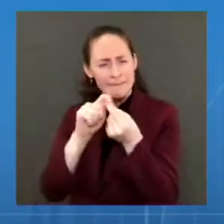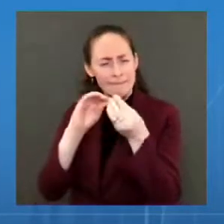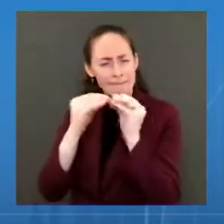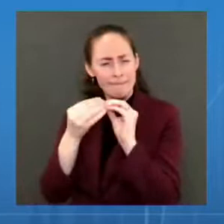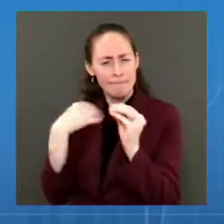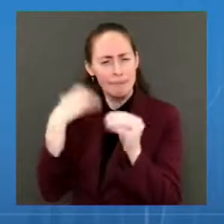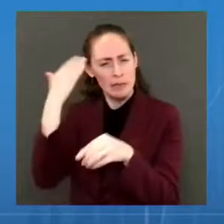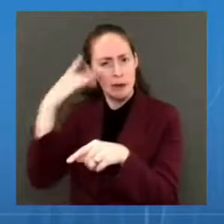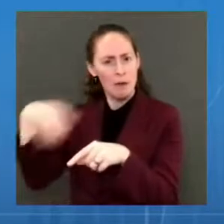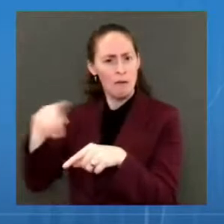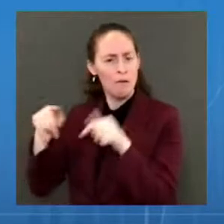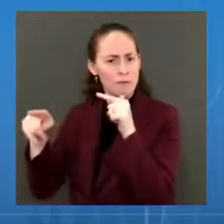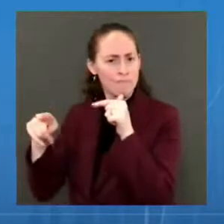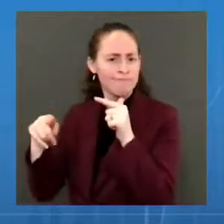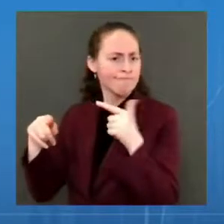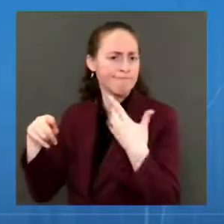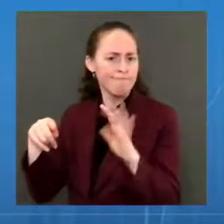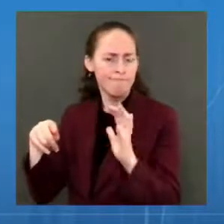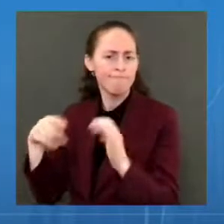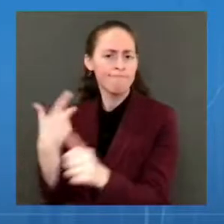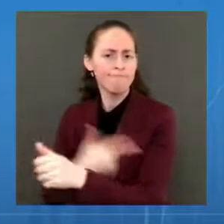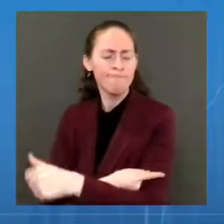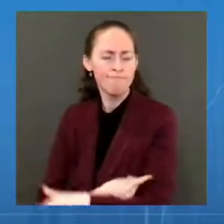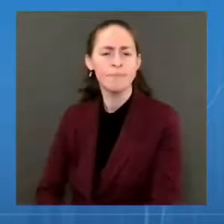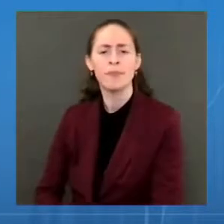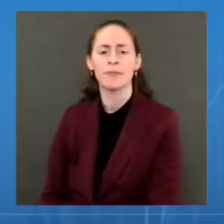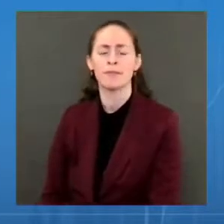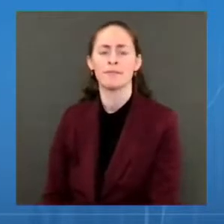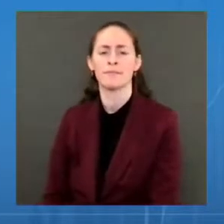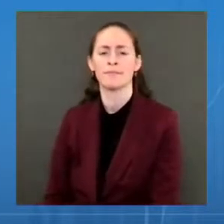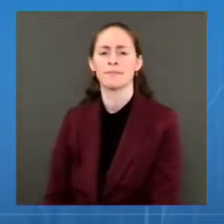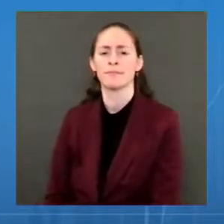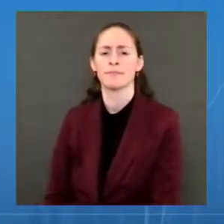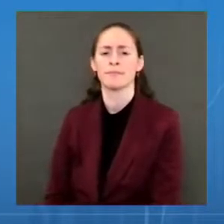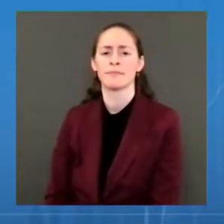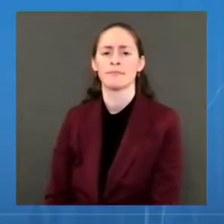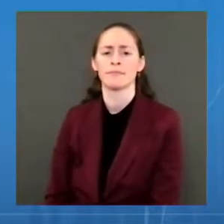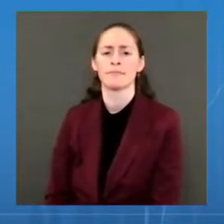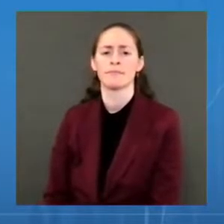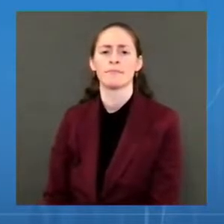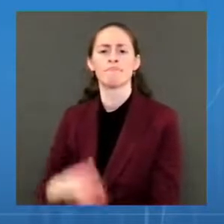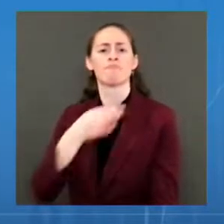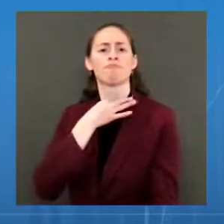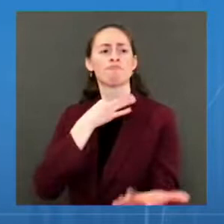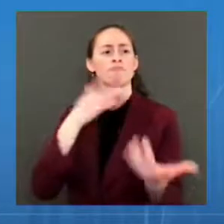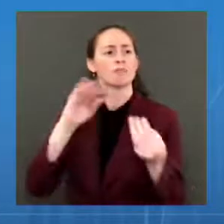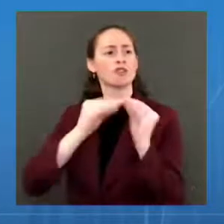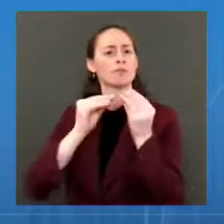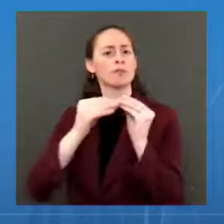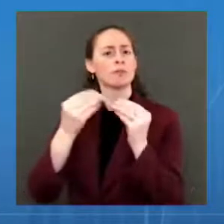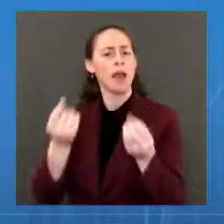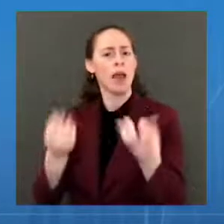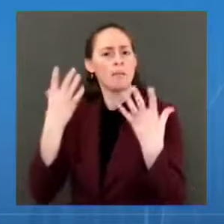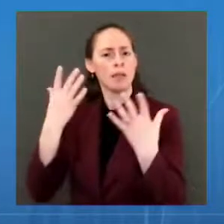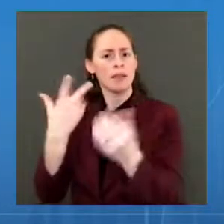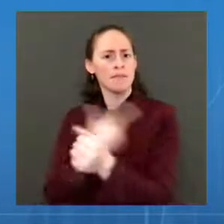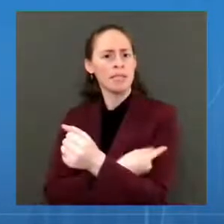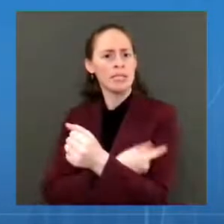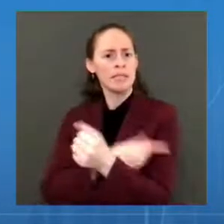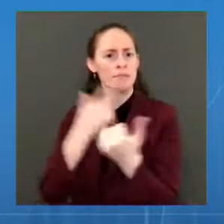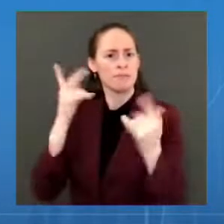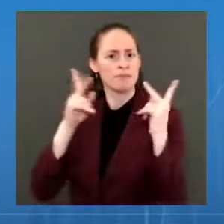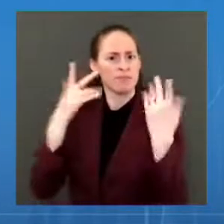the vaccine uptake at the White House now that you have that data? And then finally, over the